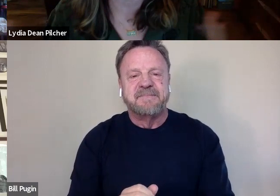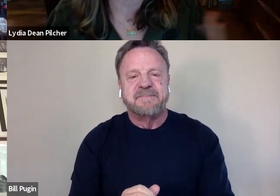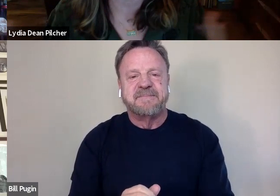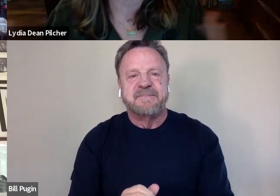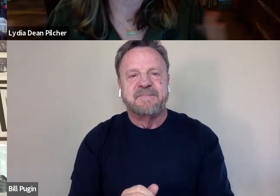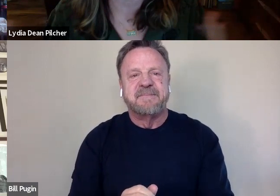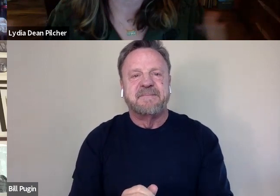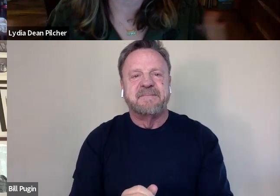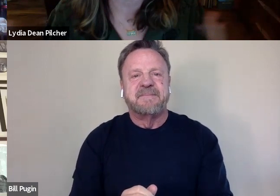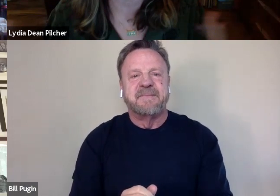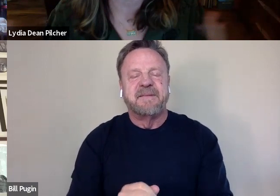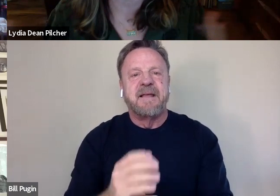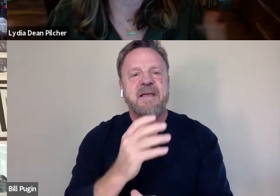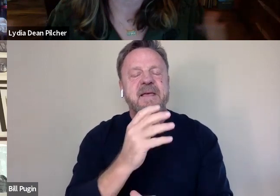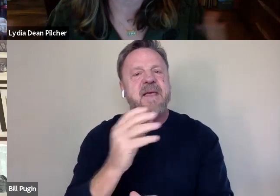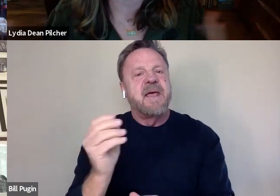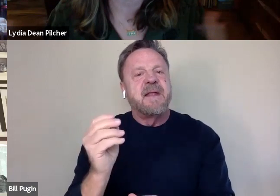it's amazing